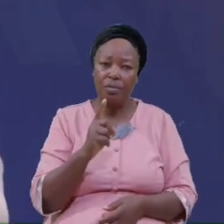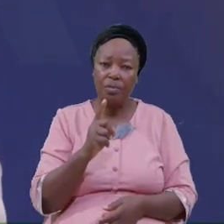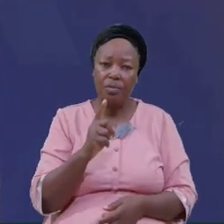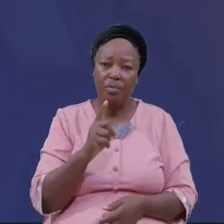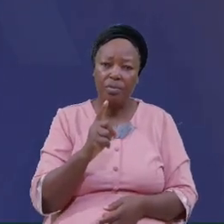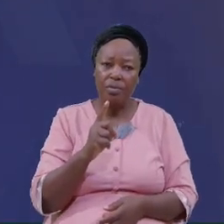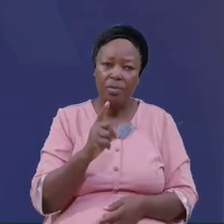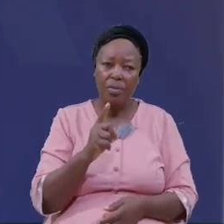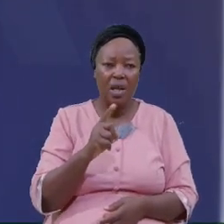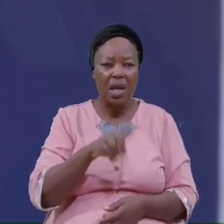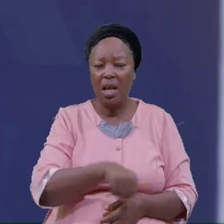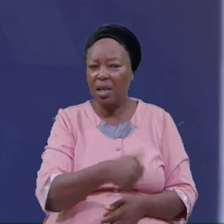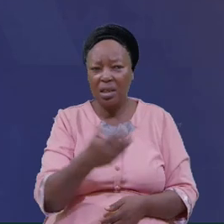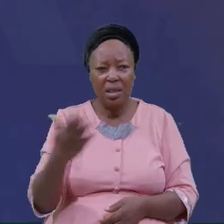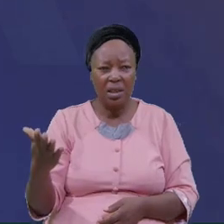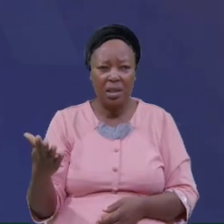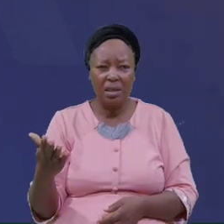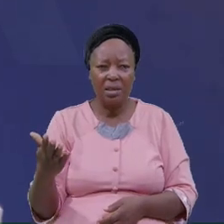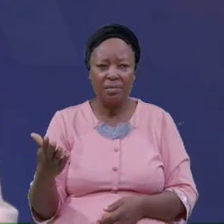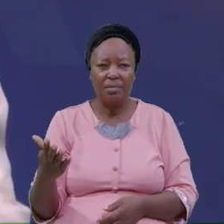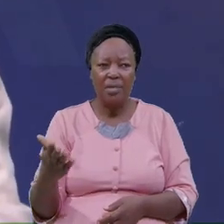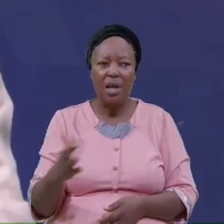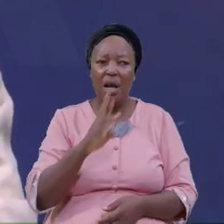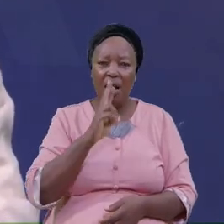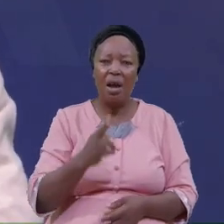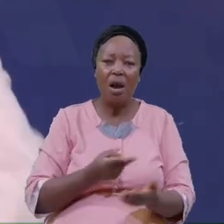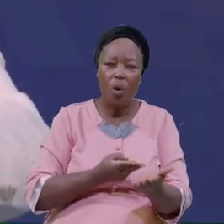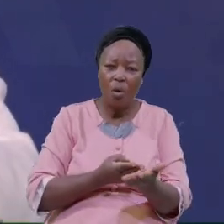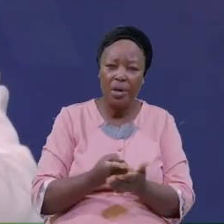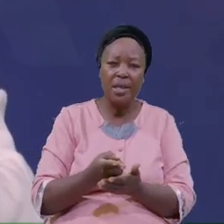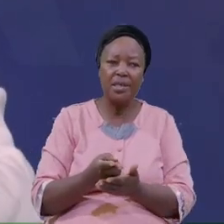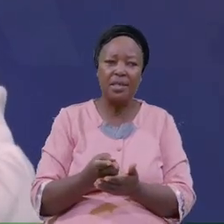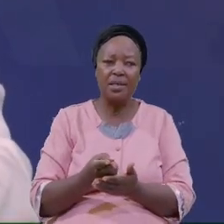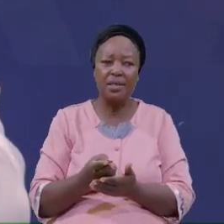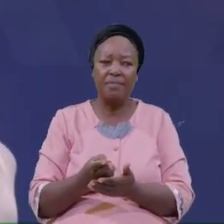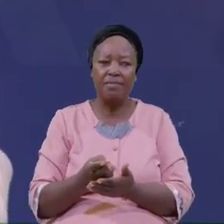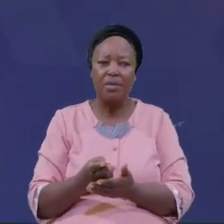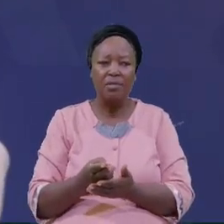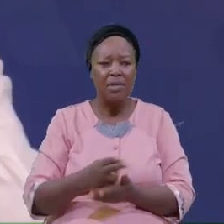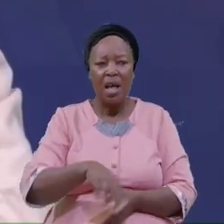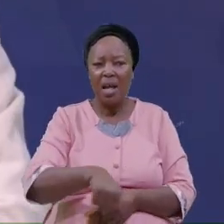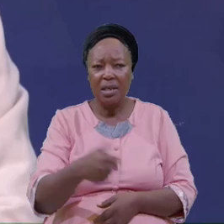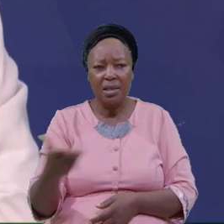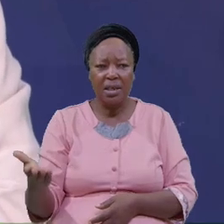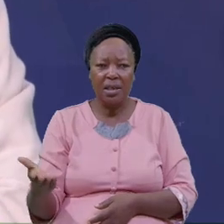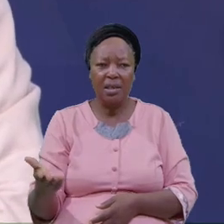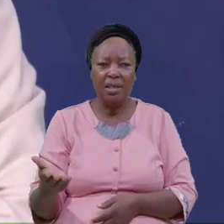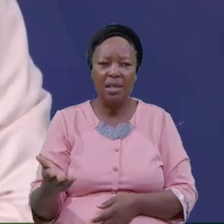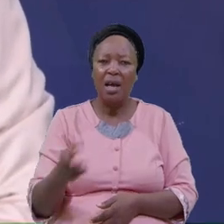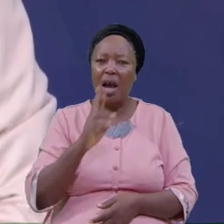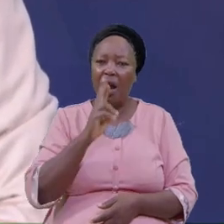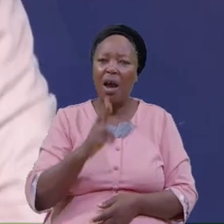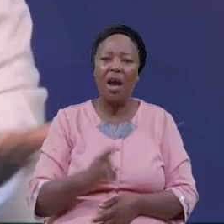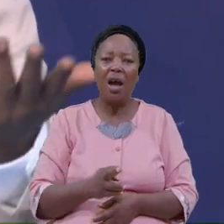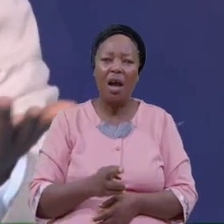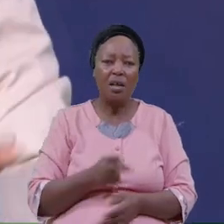things are honest. De tout ce qui est honorable. Whatsoever things are just. De tout ce qui est